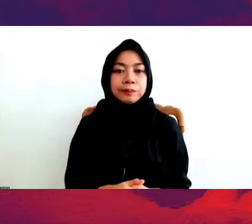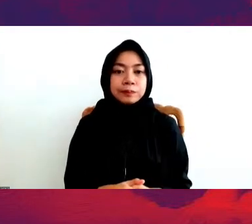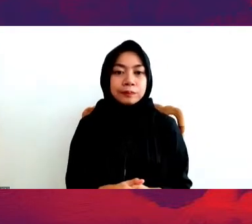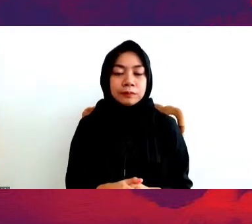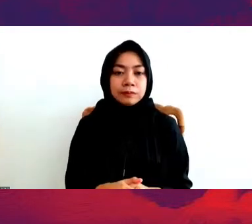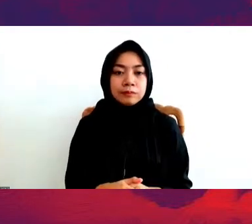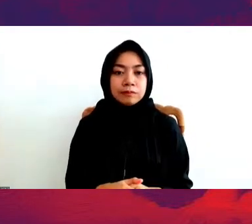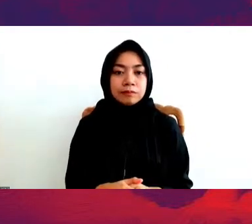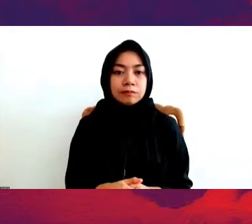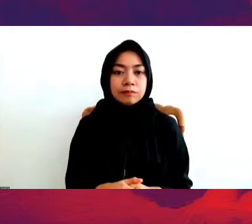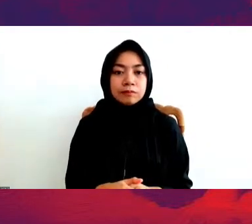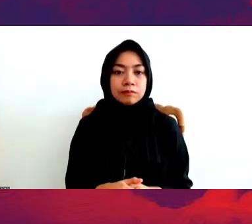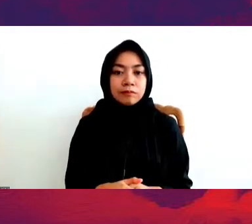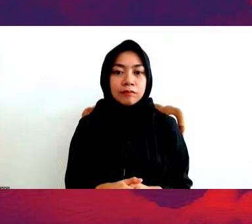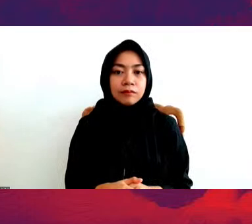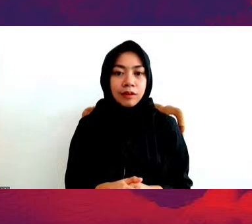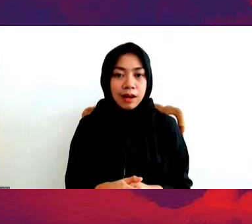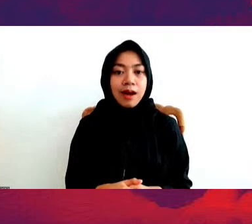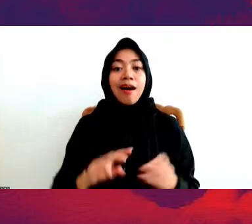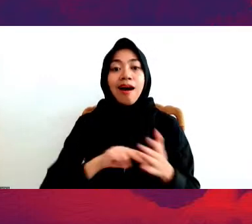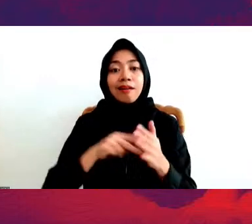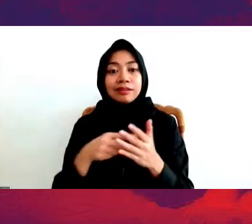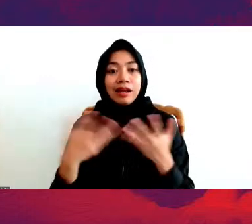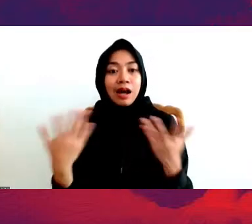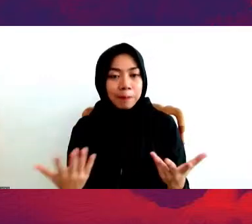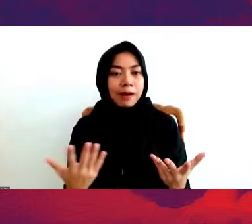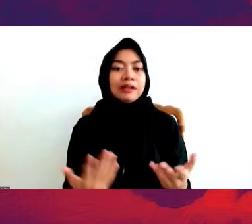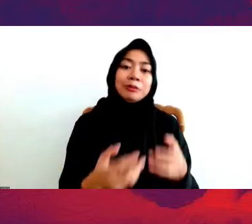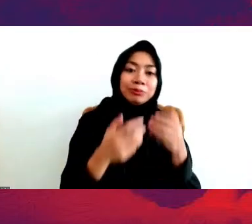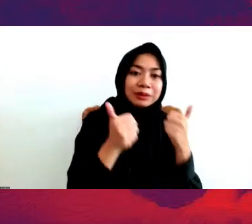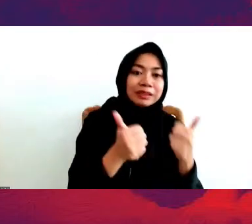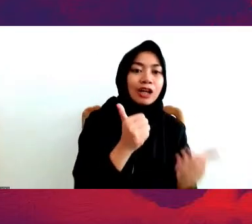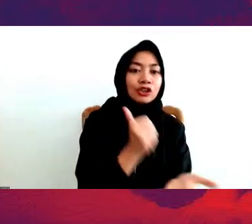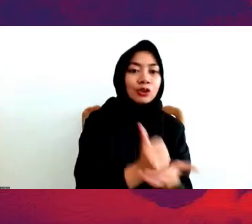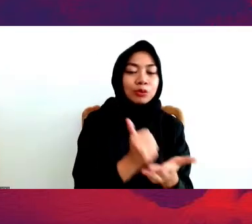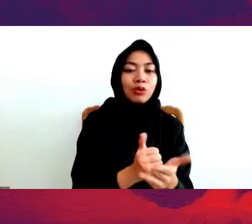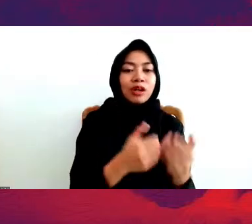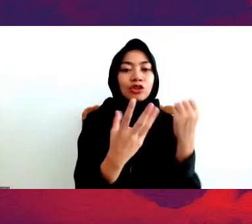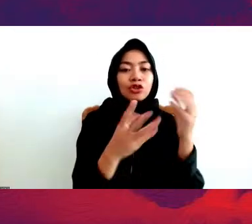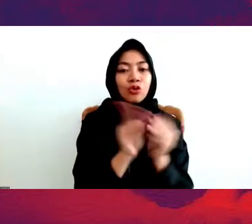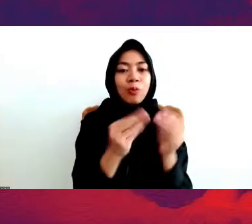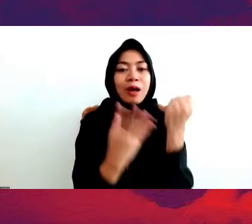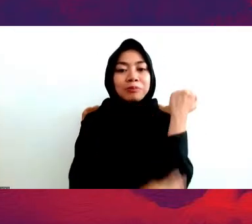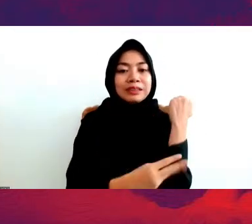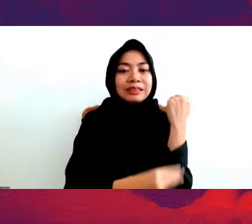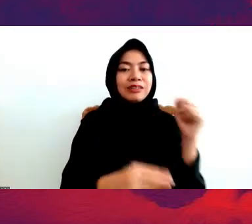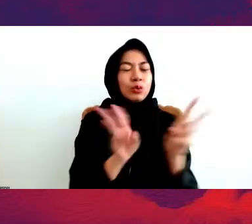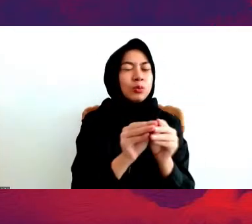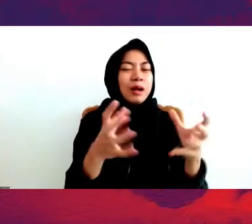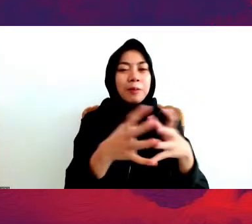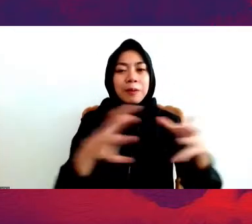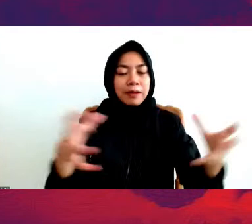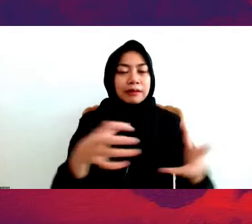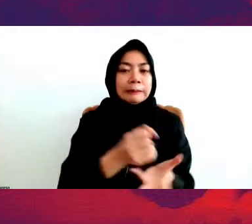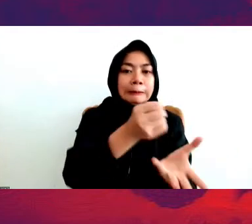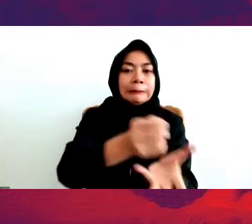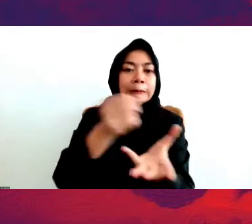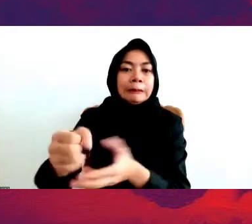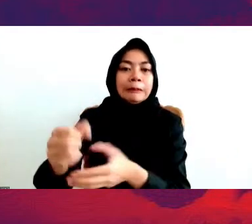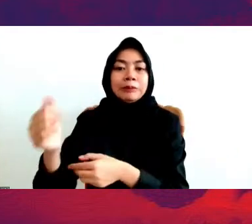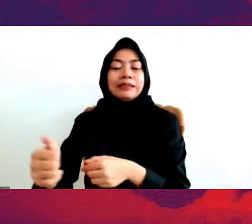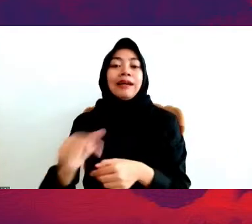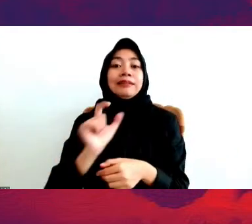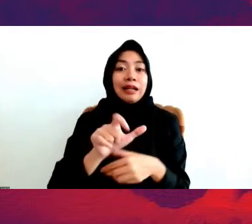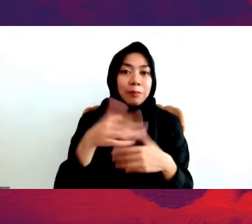Nevertheless, there is a room to reach more poor and vulnerable households, as I mentioned, with a better database and integrated